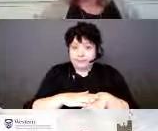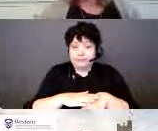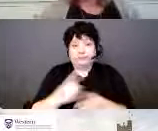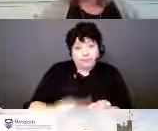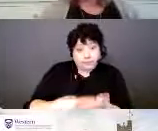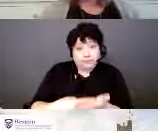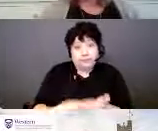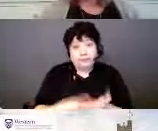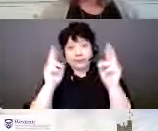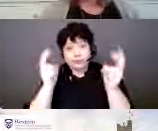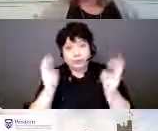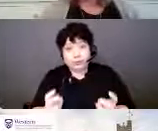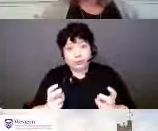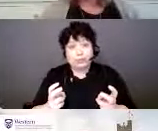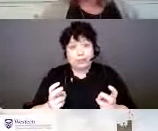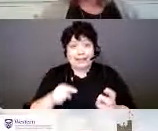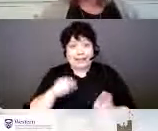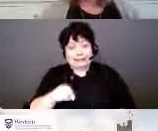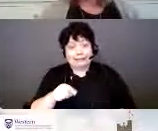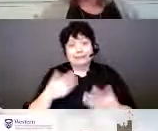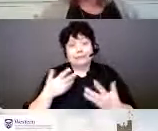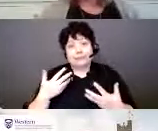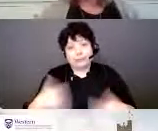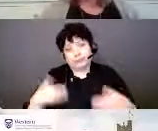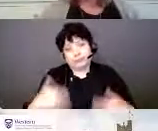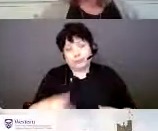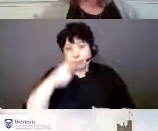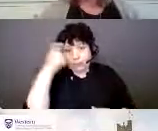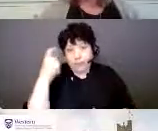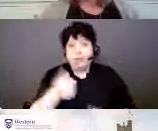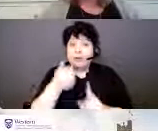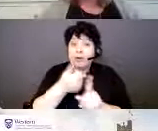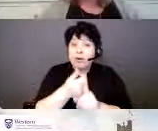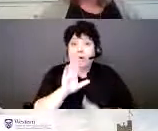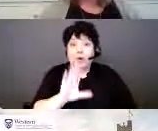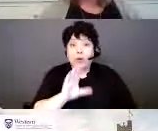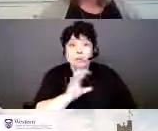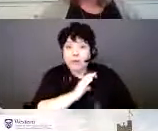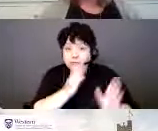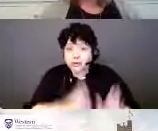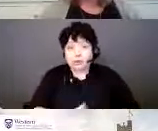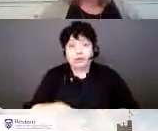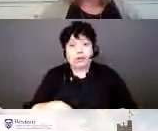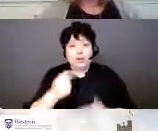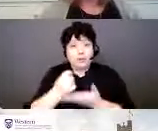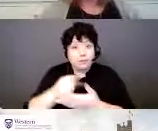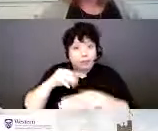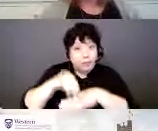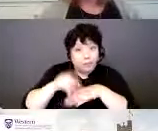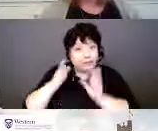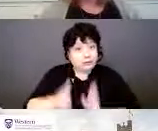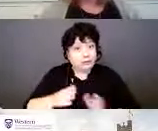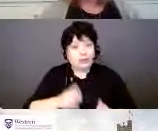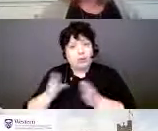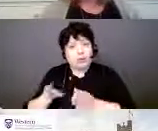these issues is traumatic. Obviously, if you're a police officer, a therapist, someone working